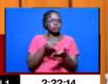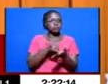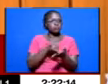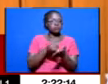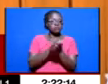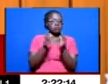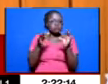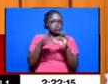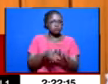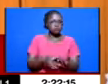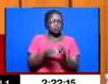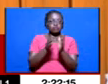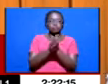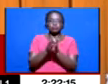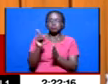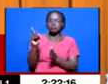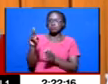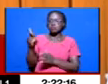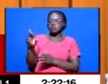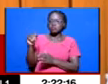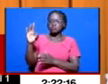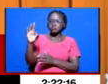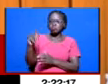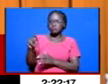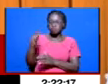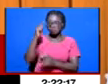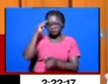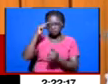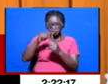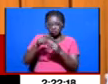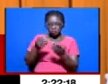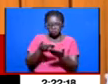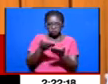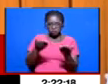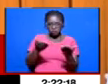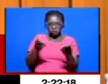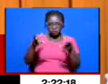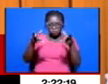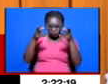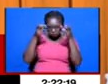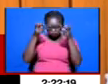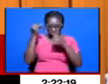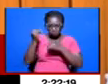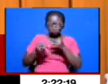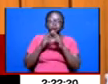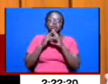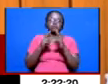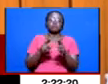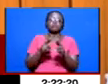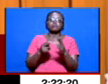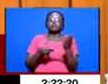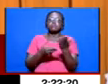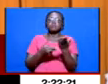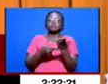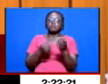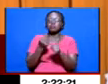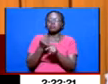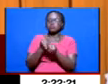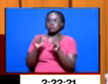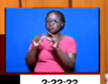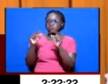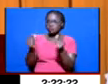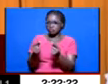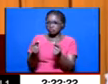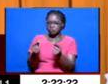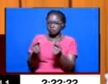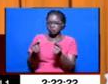draft. The objective for the popular initiative, as captured by the final report of the Technical Working Group of